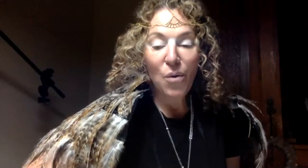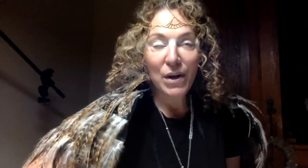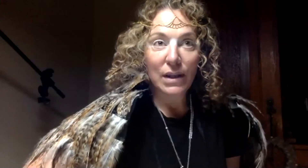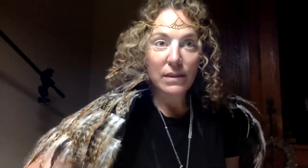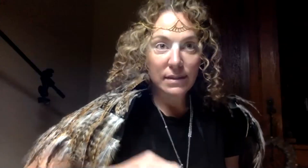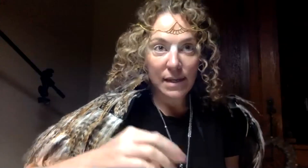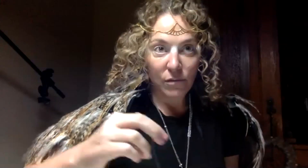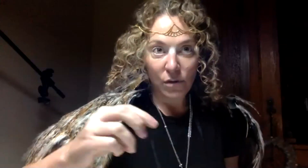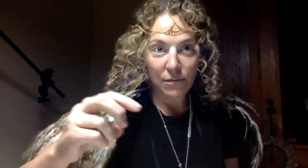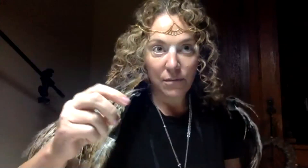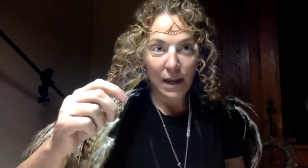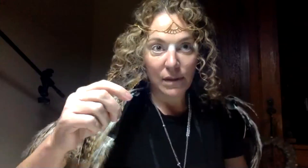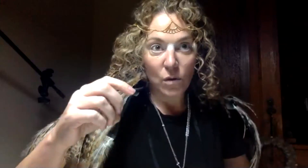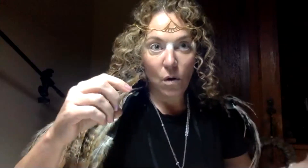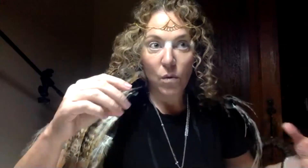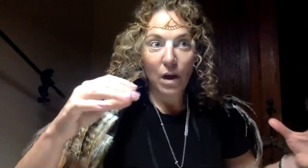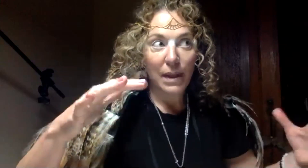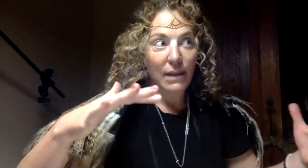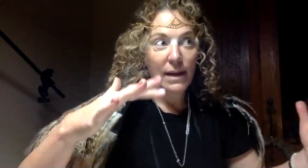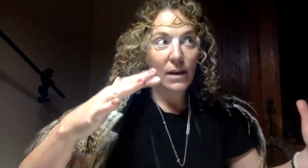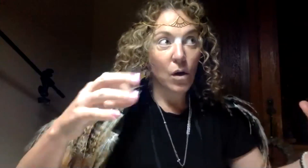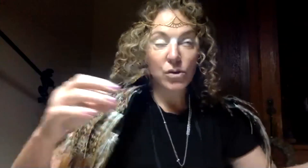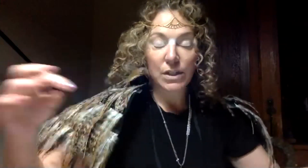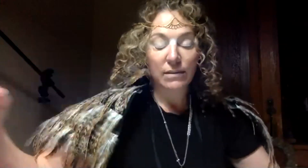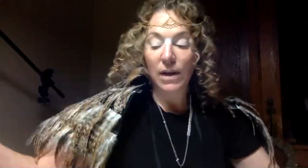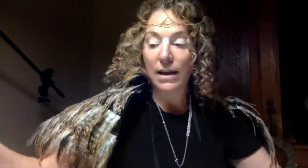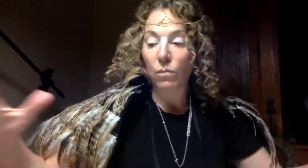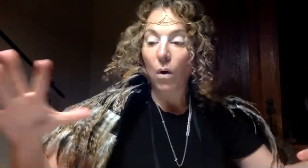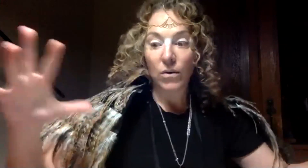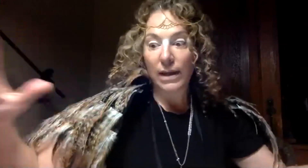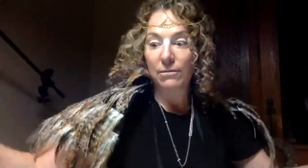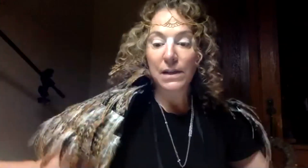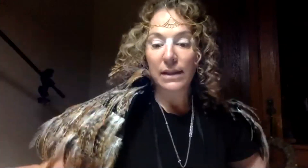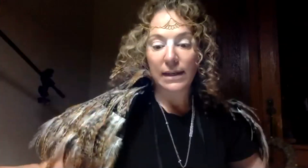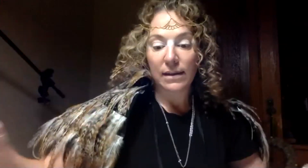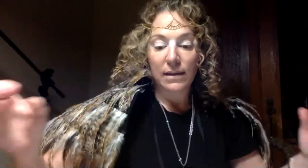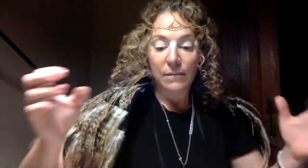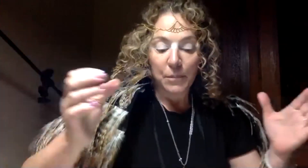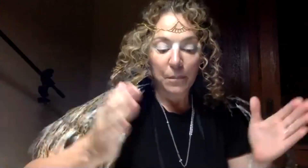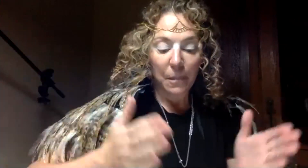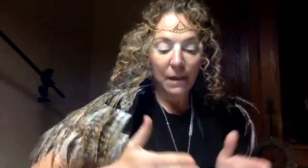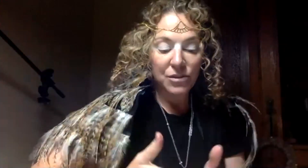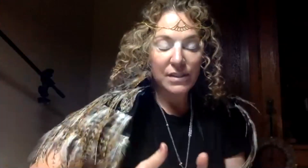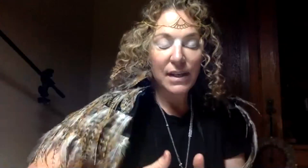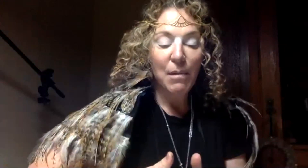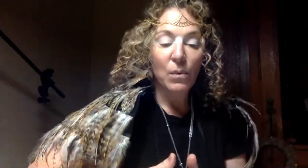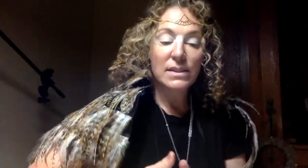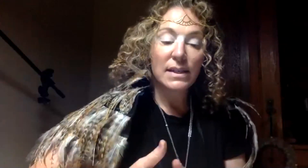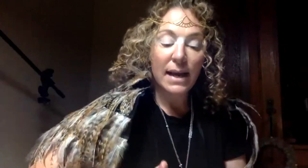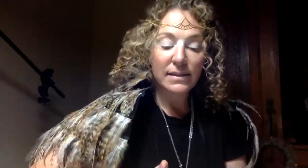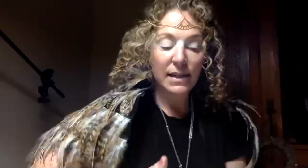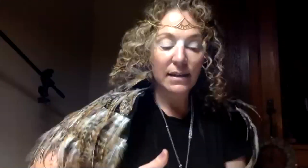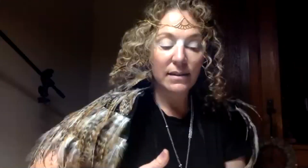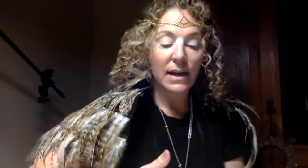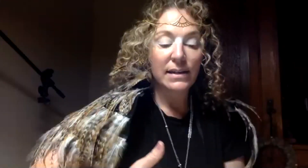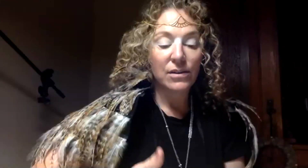even though when you're in the sea of grief and this overwhelming like ocean kind of water like feeling, just thinking about what's the